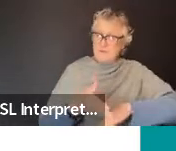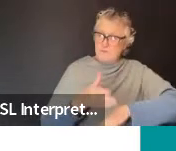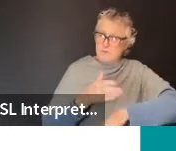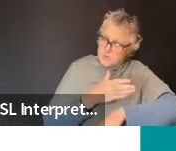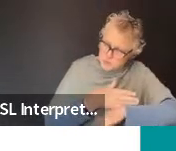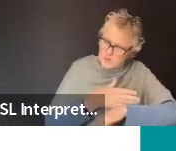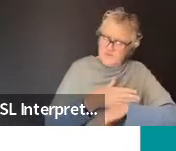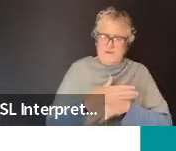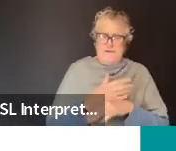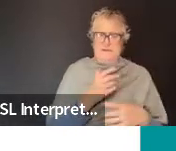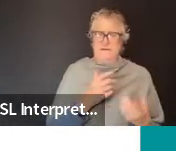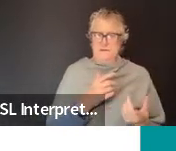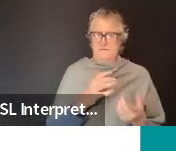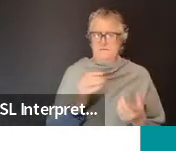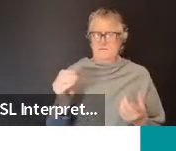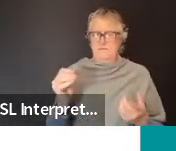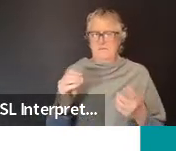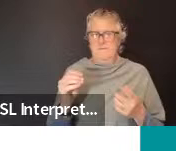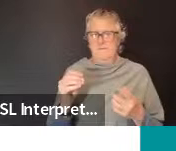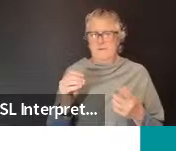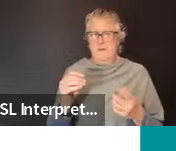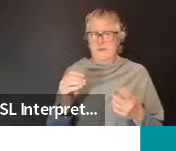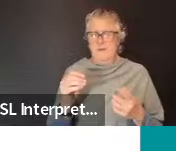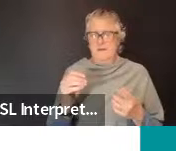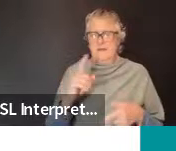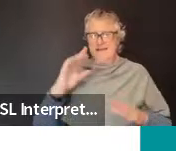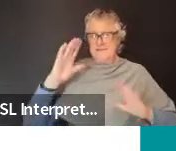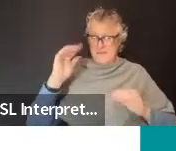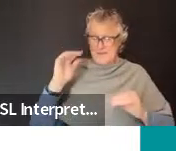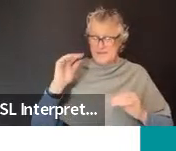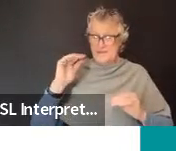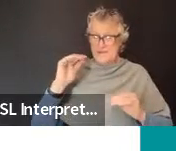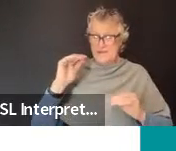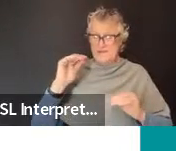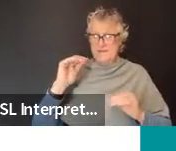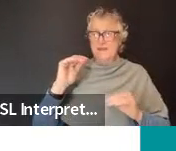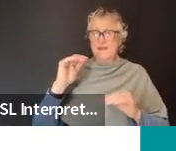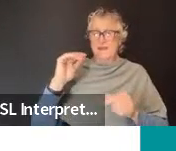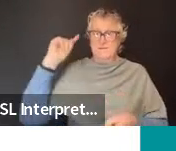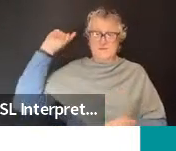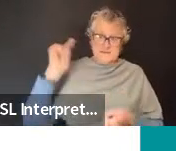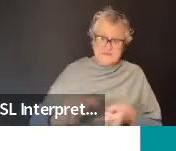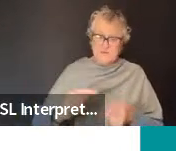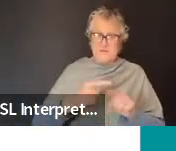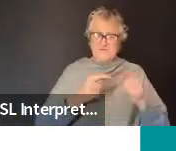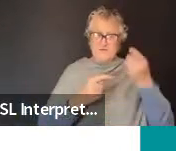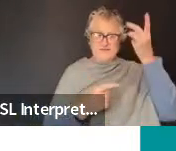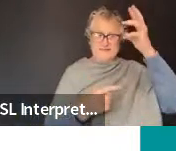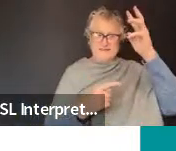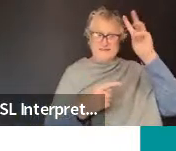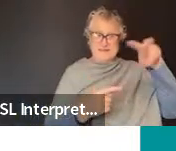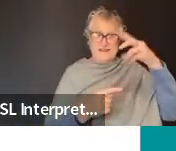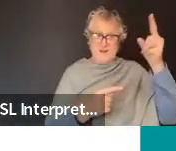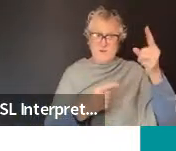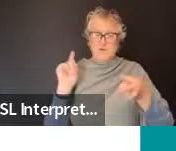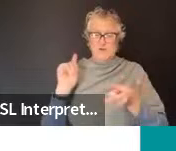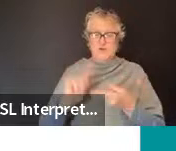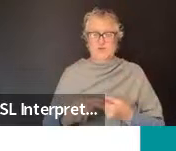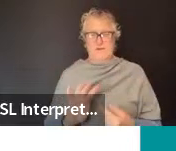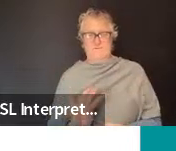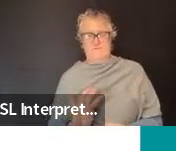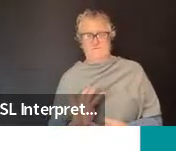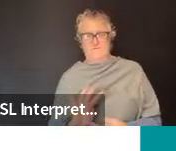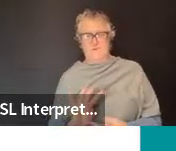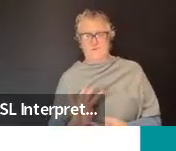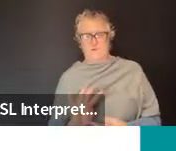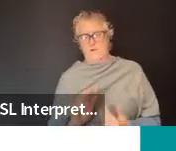Southbound daily congestion is forecast to decrease from 16 hours to about 4.5 to 4.75 hours with the modified